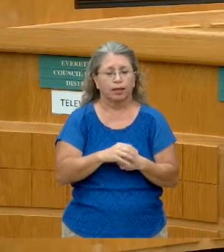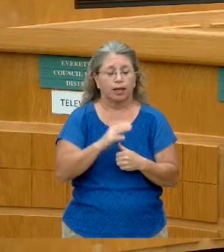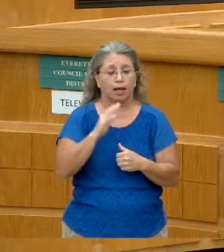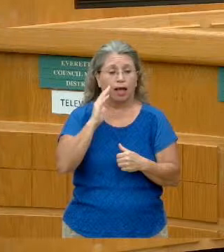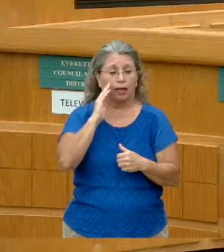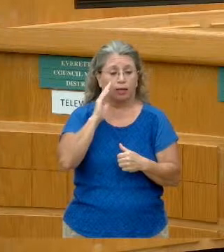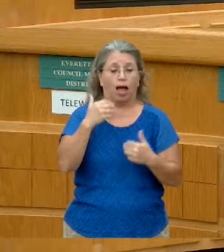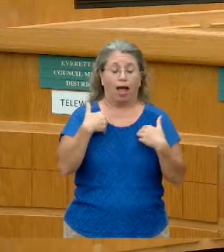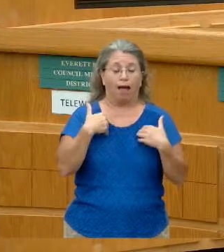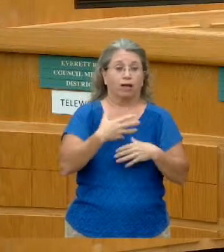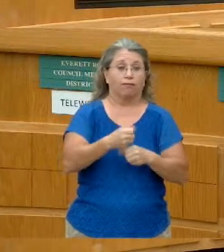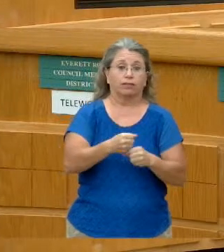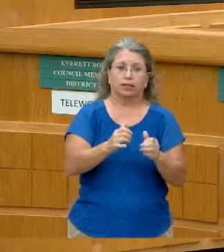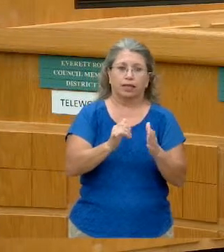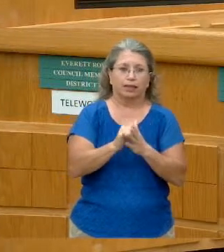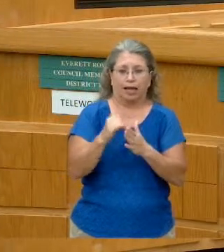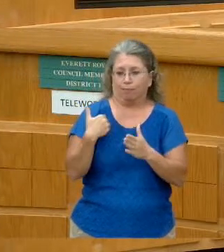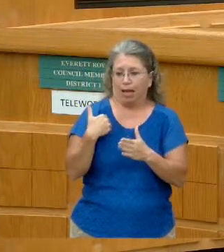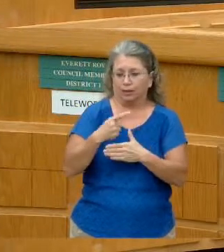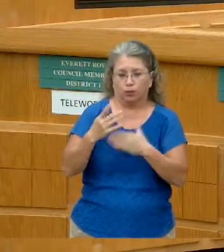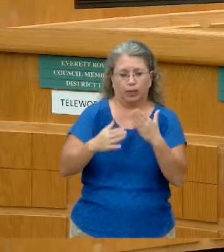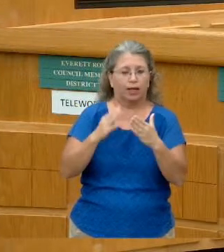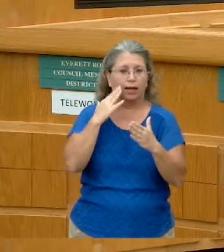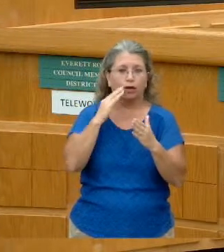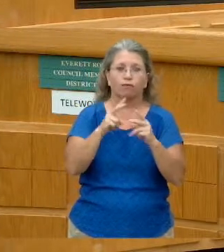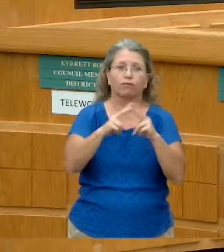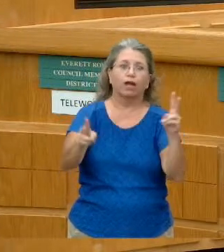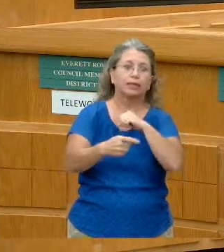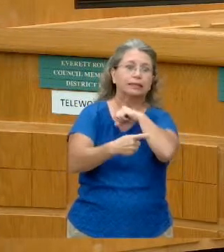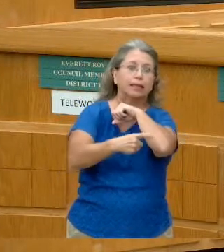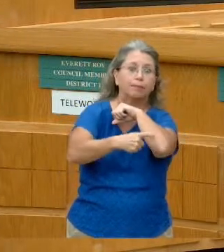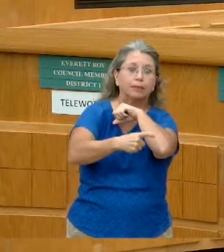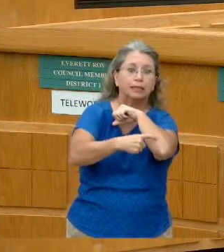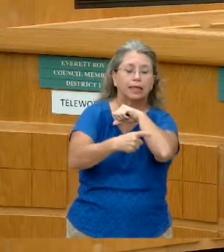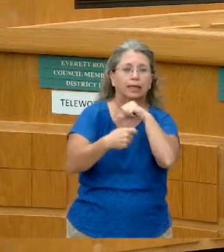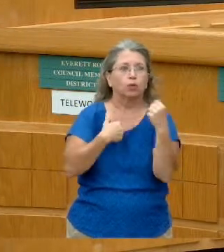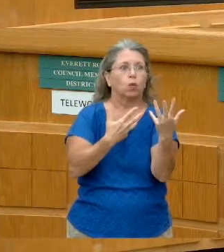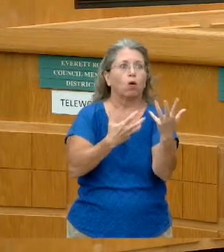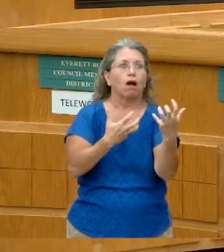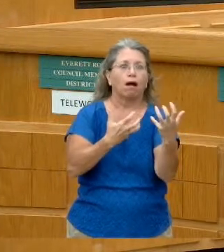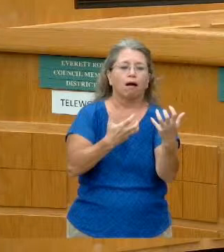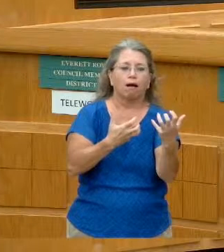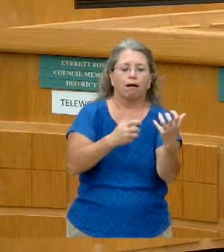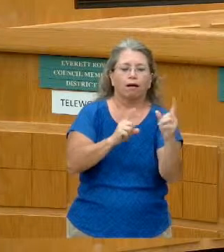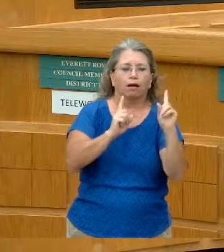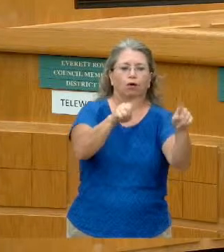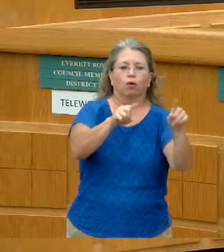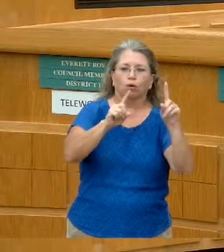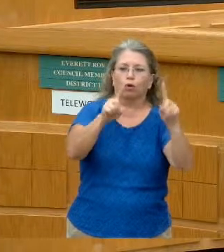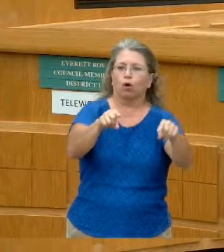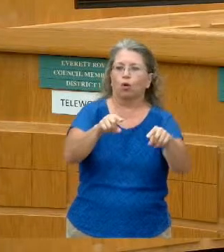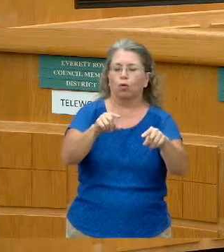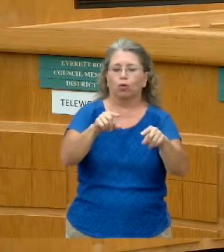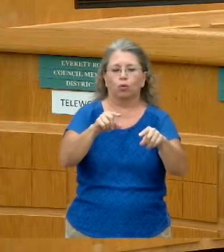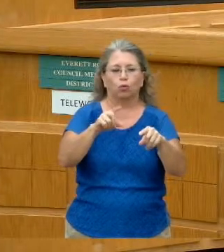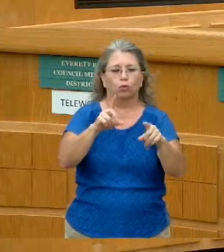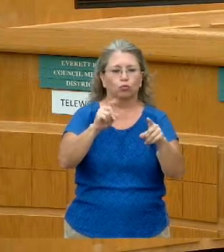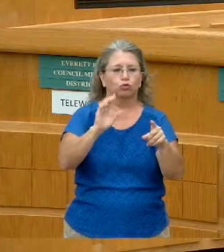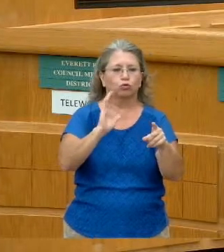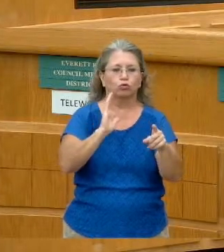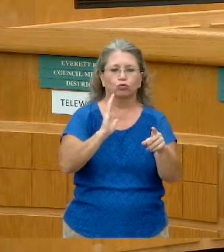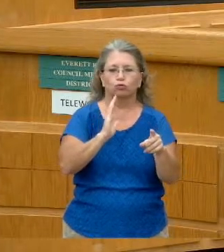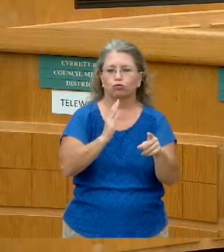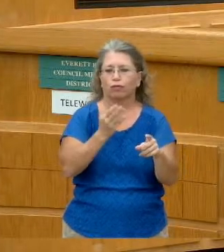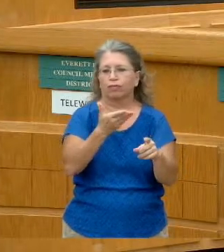after the most tempting of all weekends, July 4th, when we have such an earnest desire to go do the things that we love